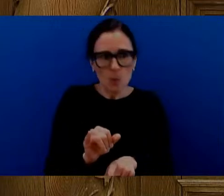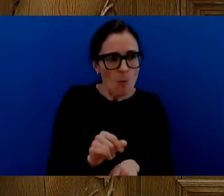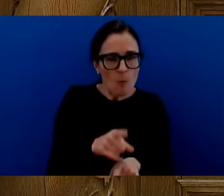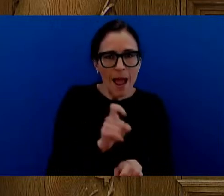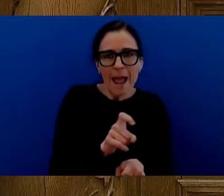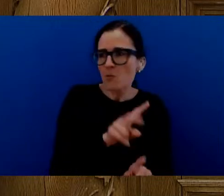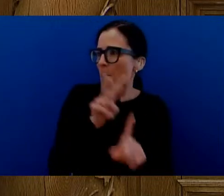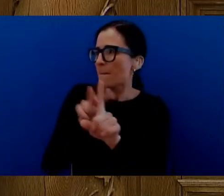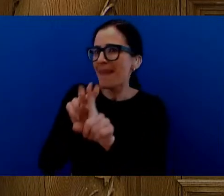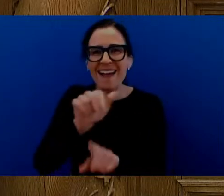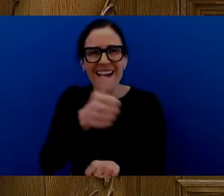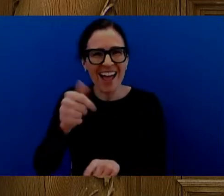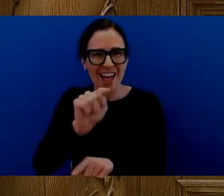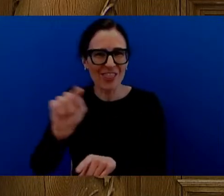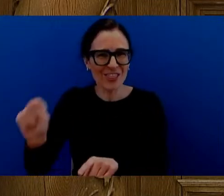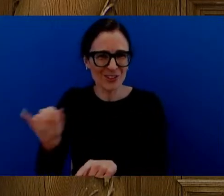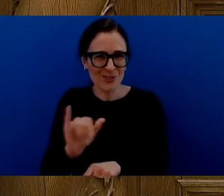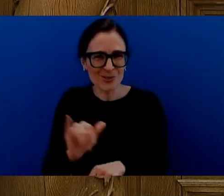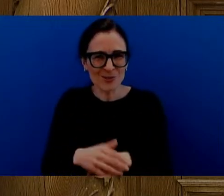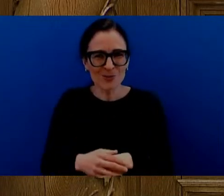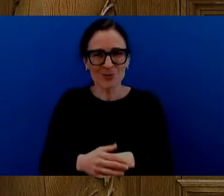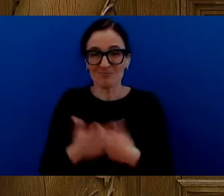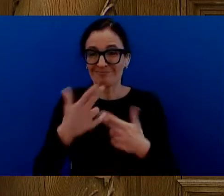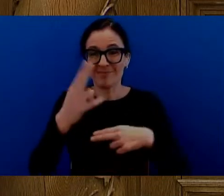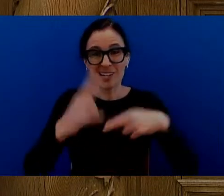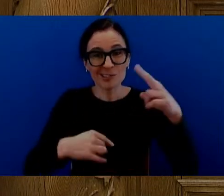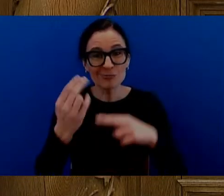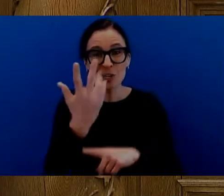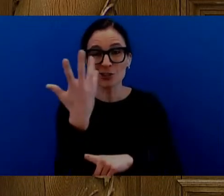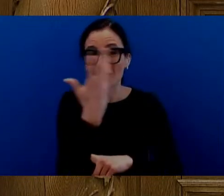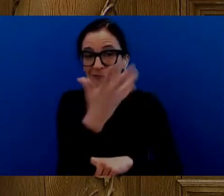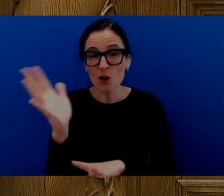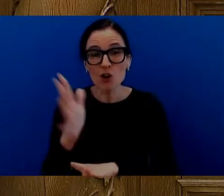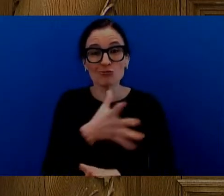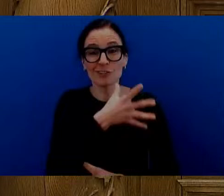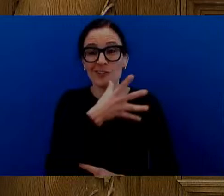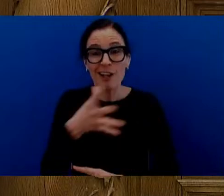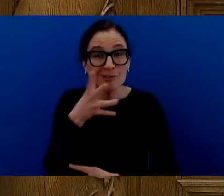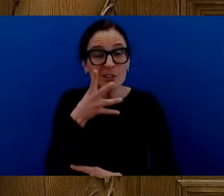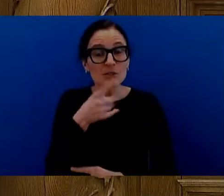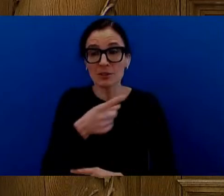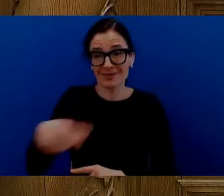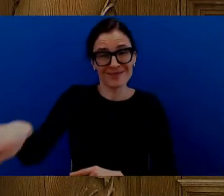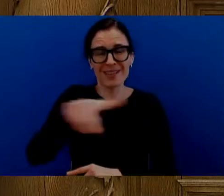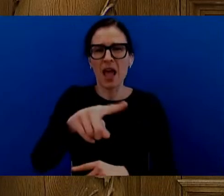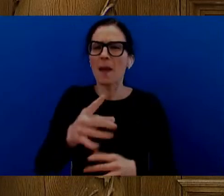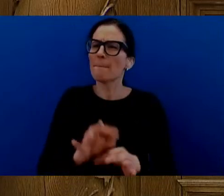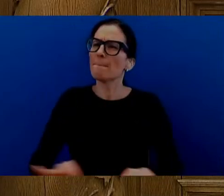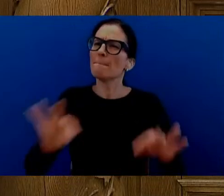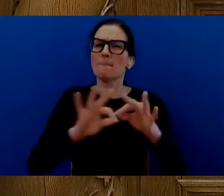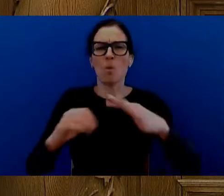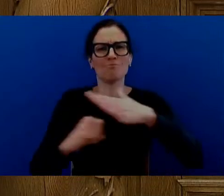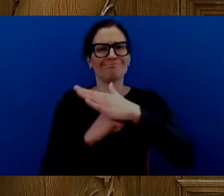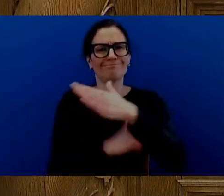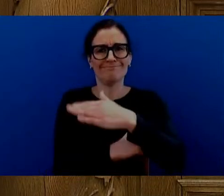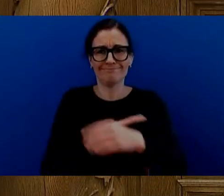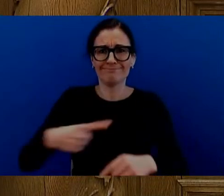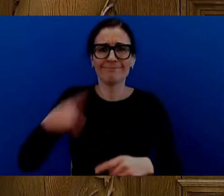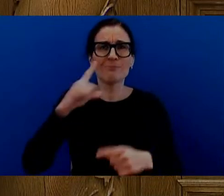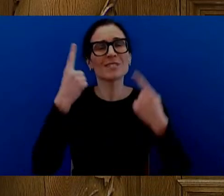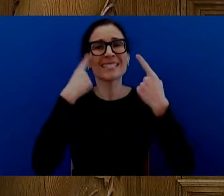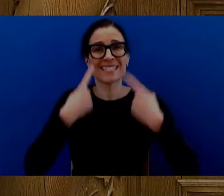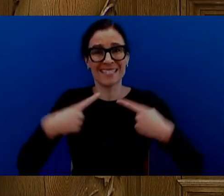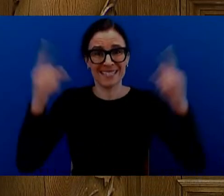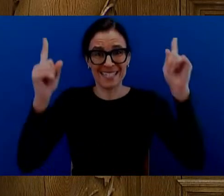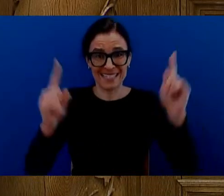of which are foundational to our success as a province. Every minister has been giving marching orders to